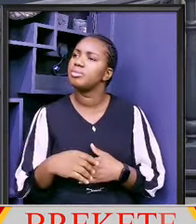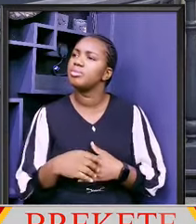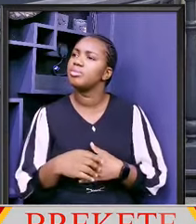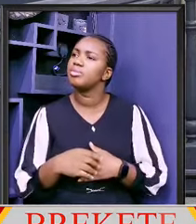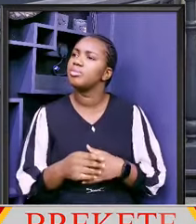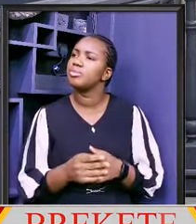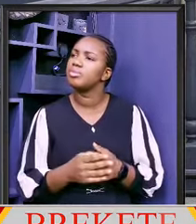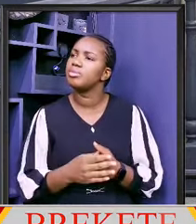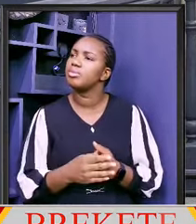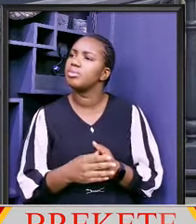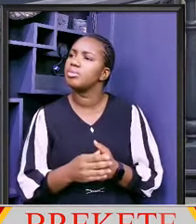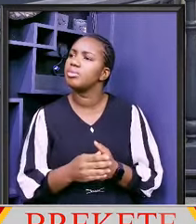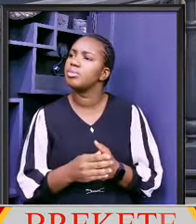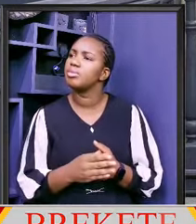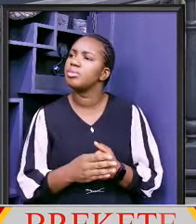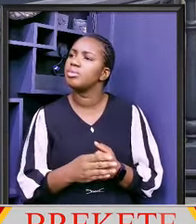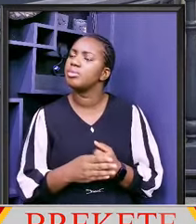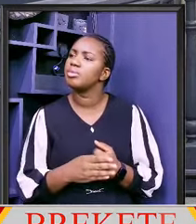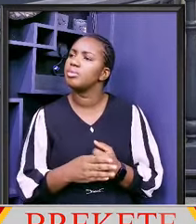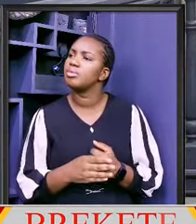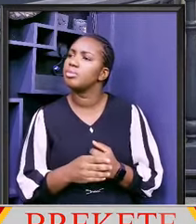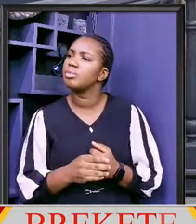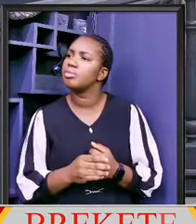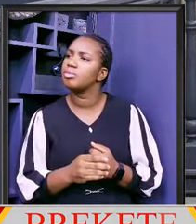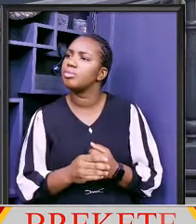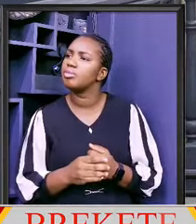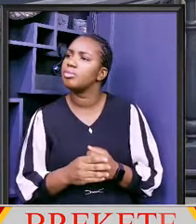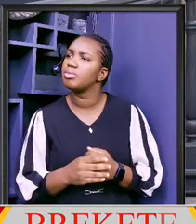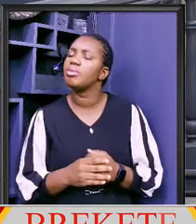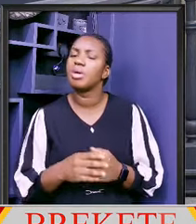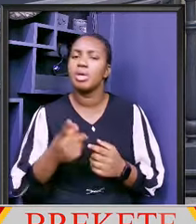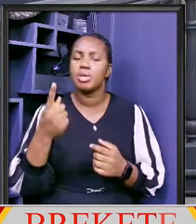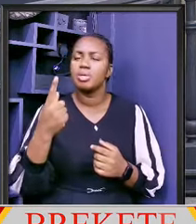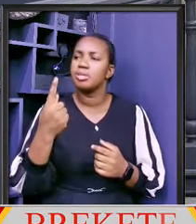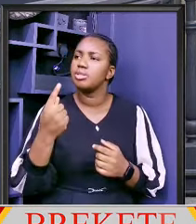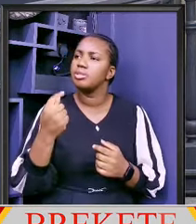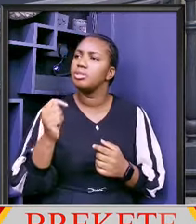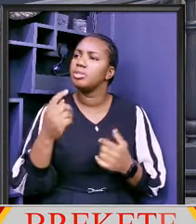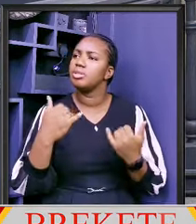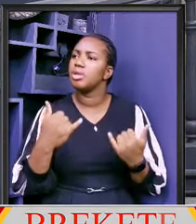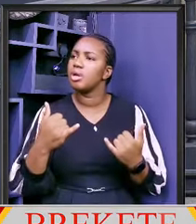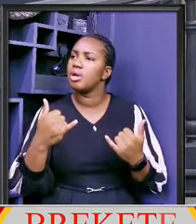day I go. Go. You are the one pioneer. I will never fall your hand. Go